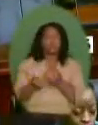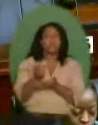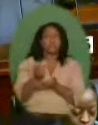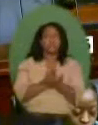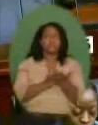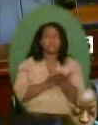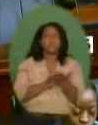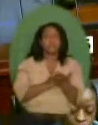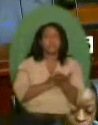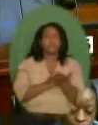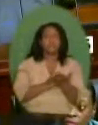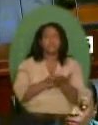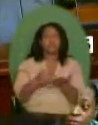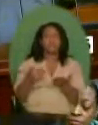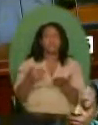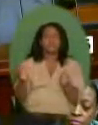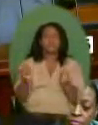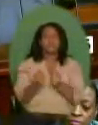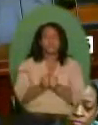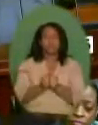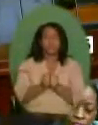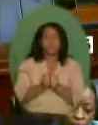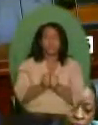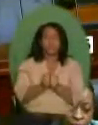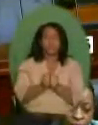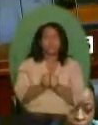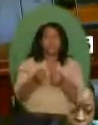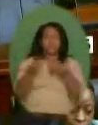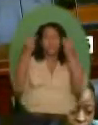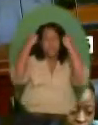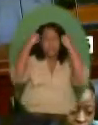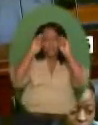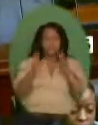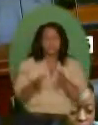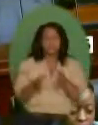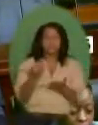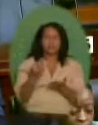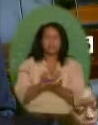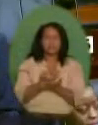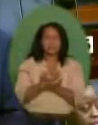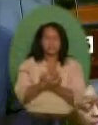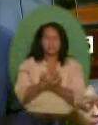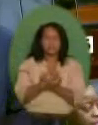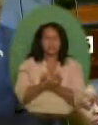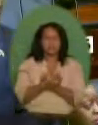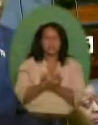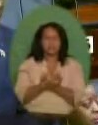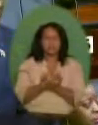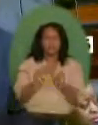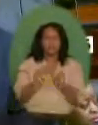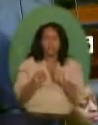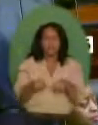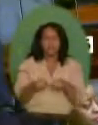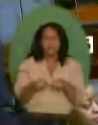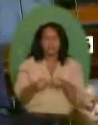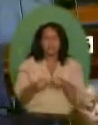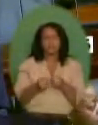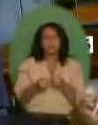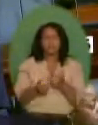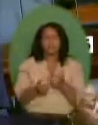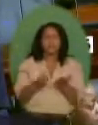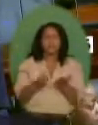colleagues, this escape hatch into real diversification is about to be closed through a lack of understanding on the